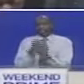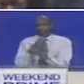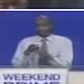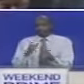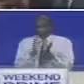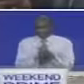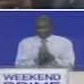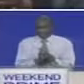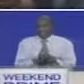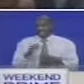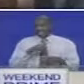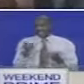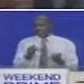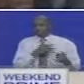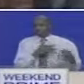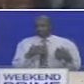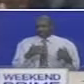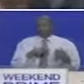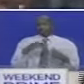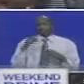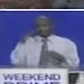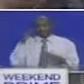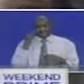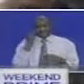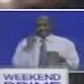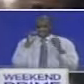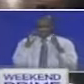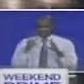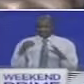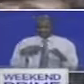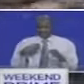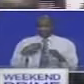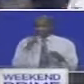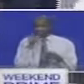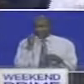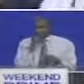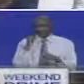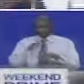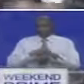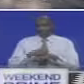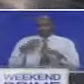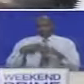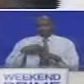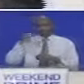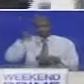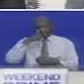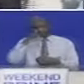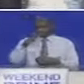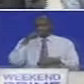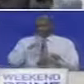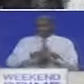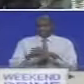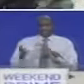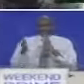The immediate concern of parents and teachers of private primary schools is that bright pupils from private schools will be